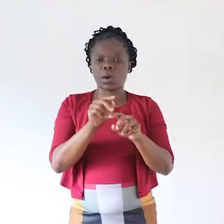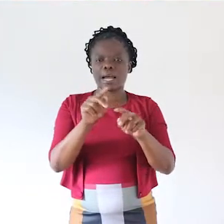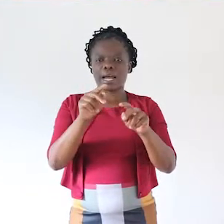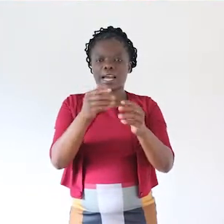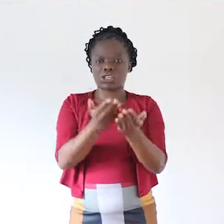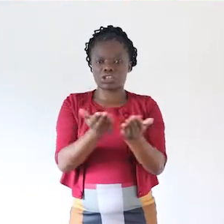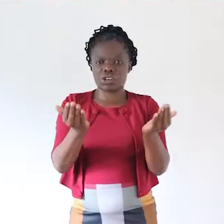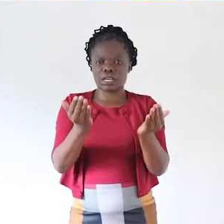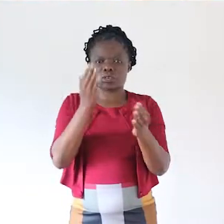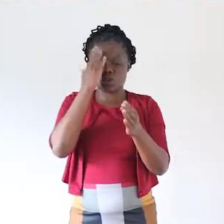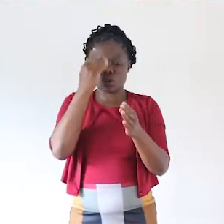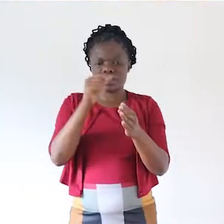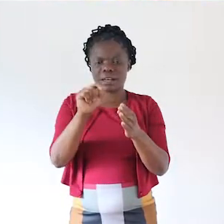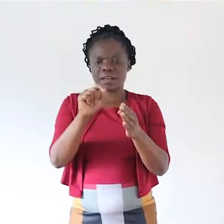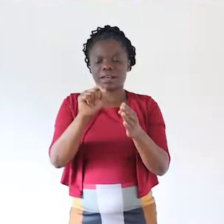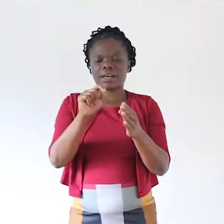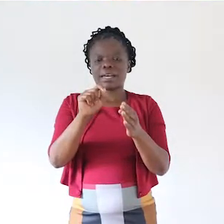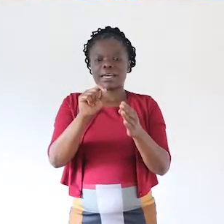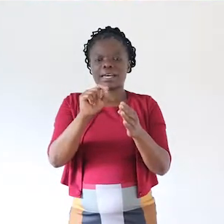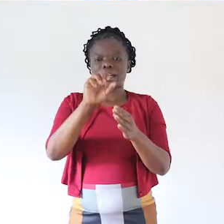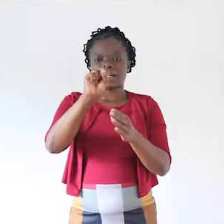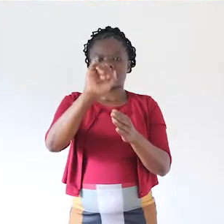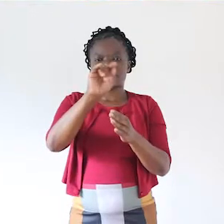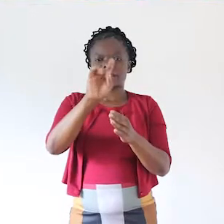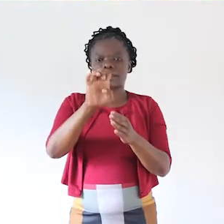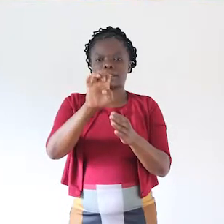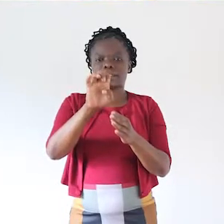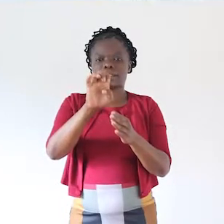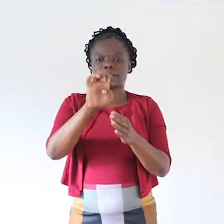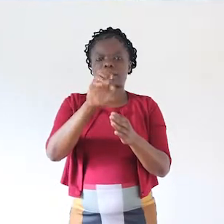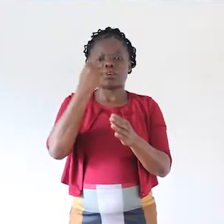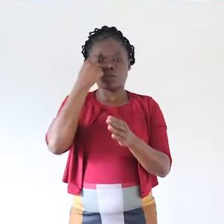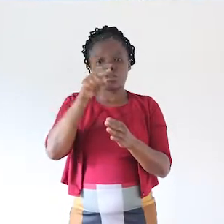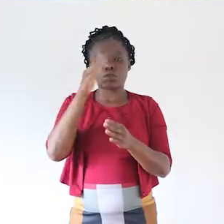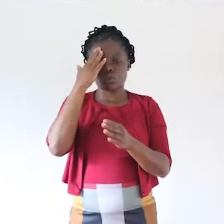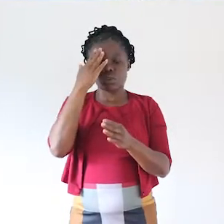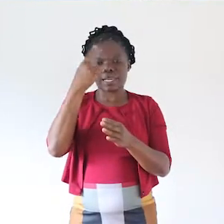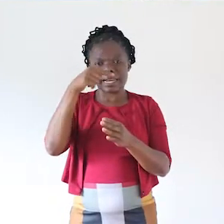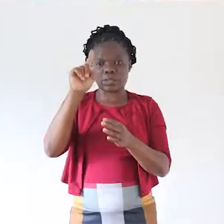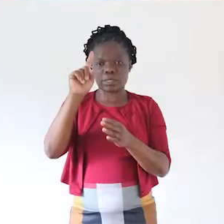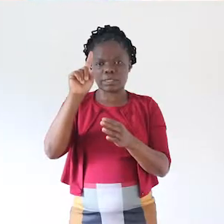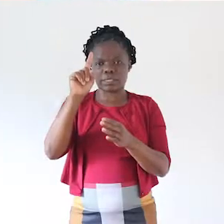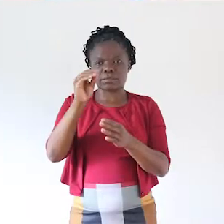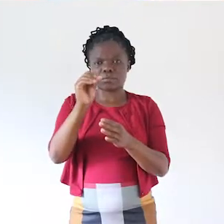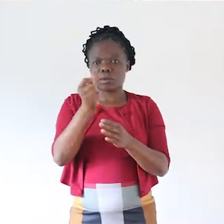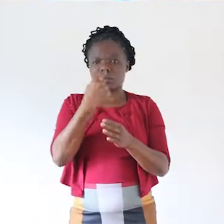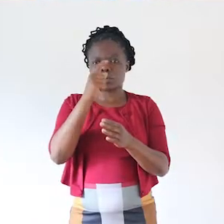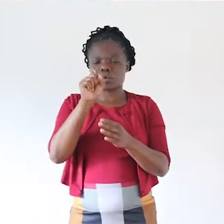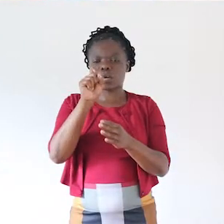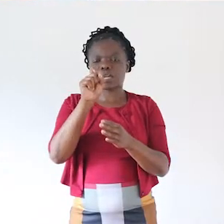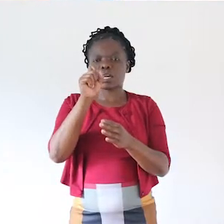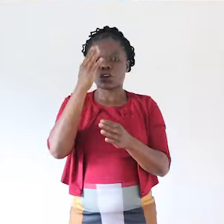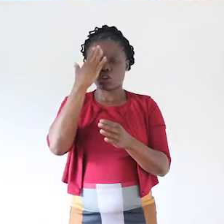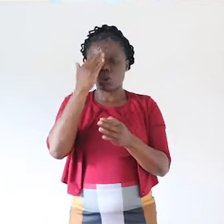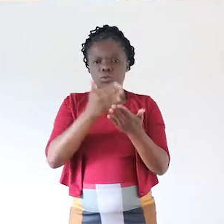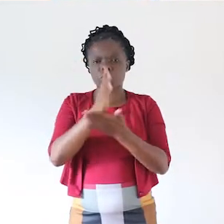size. Hold your groundnuts so that you know. So for you to know the right ones, at least you can feel the